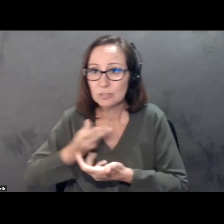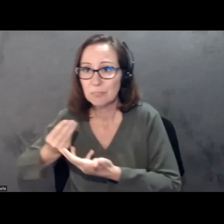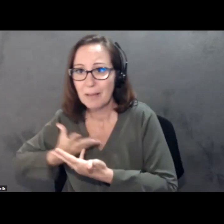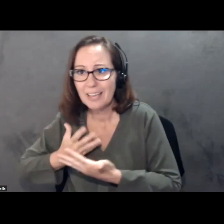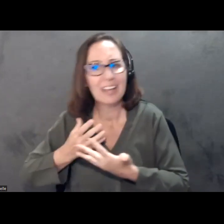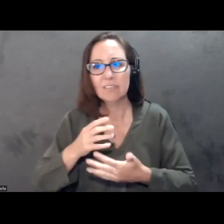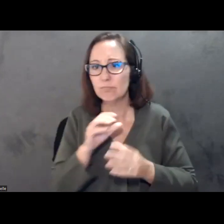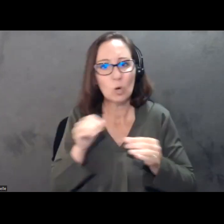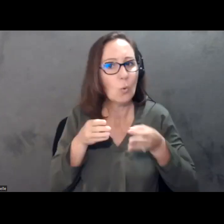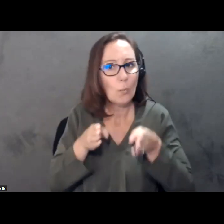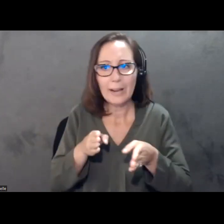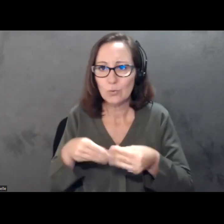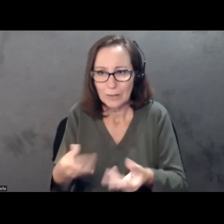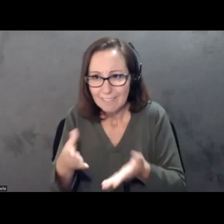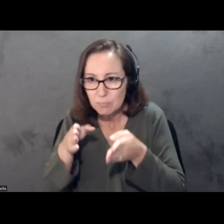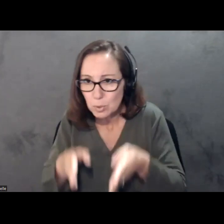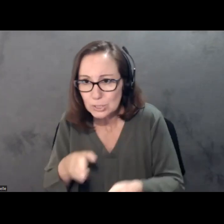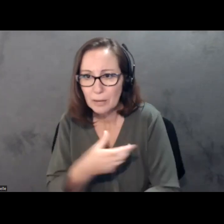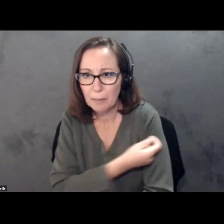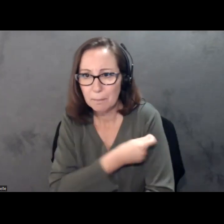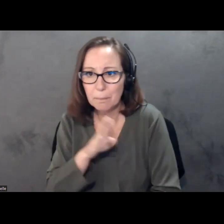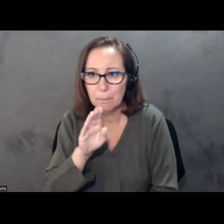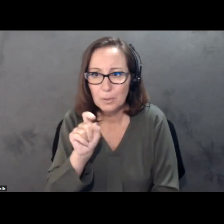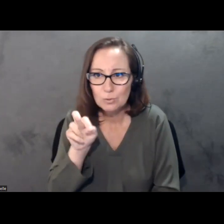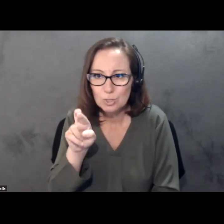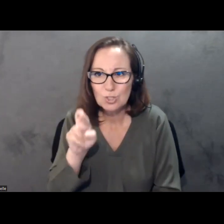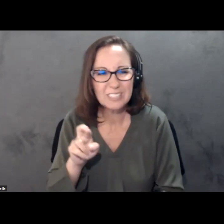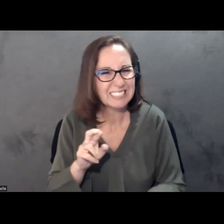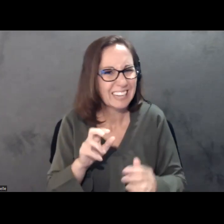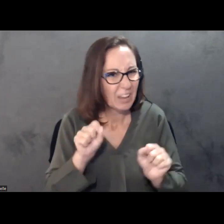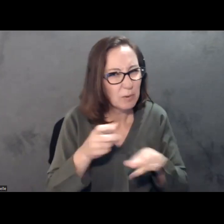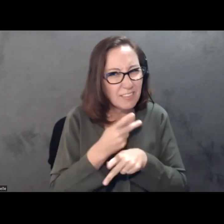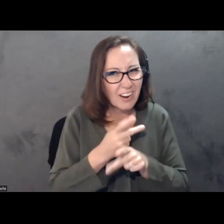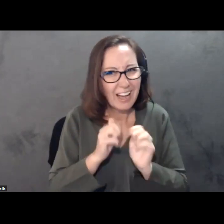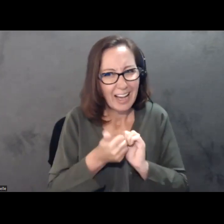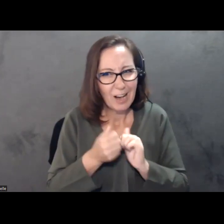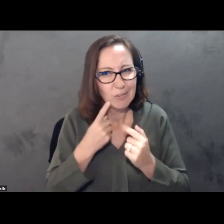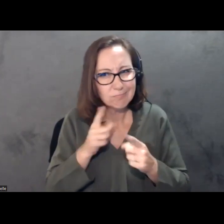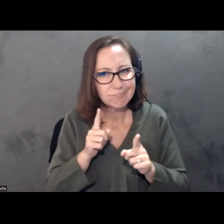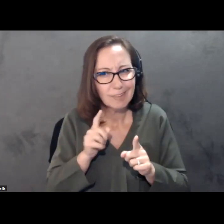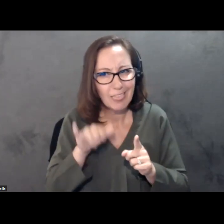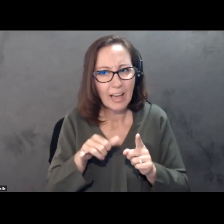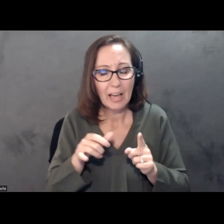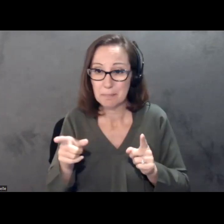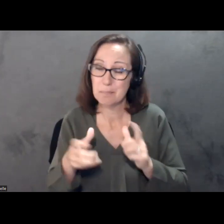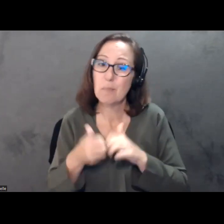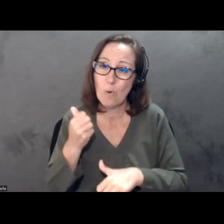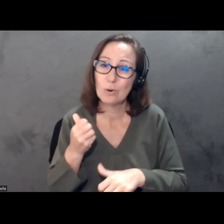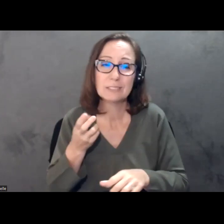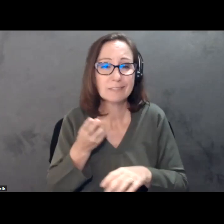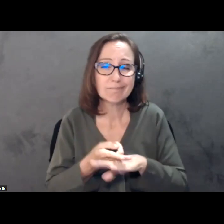them the booster. Is there any way that we could figure out how to do that? Most of our patients are either bedbound or